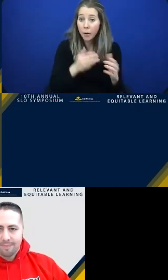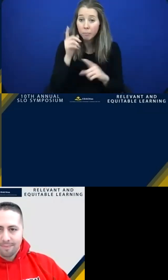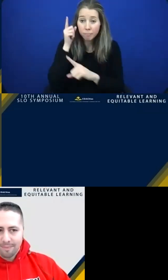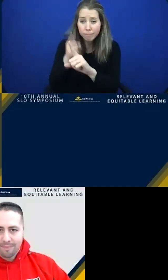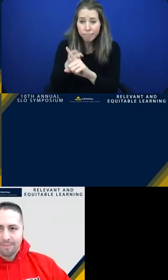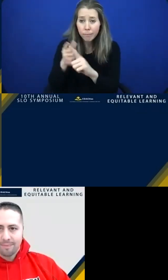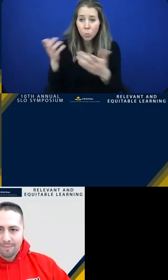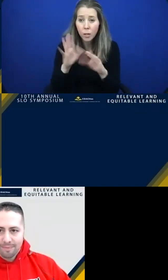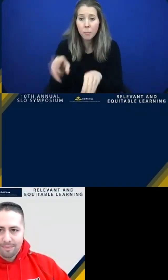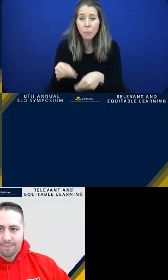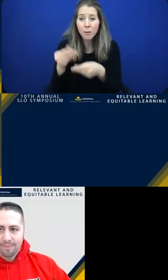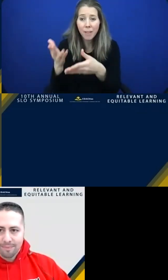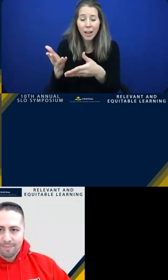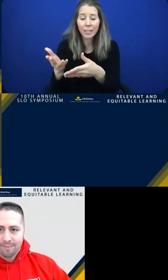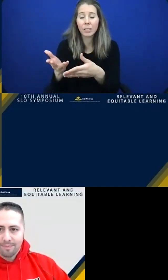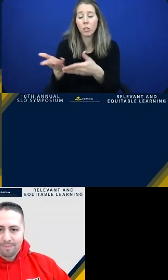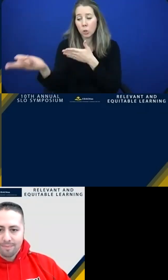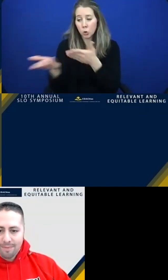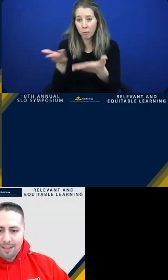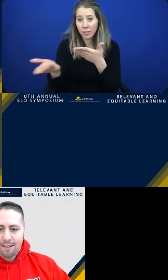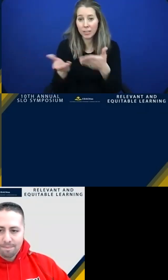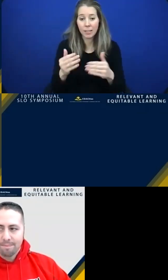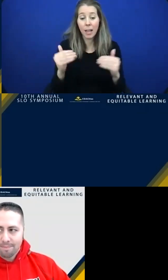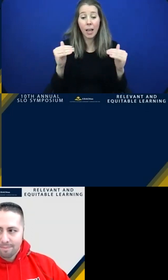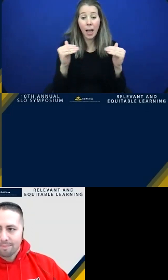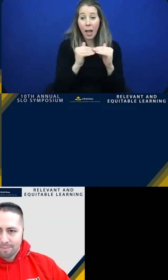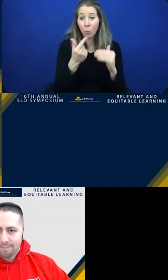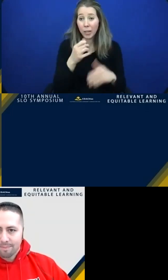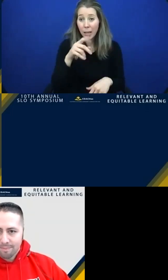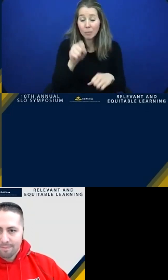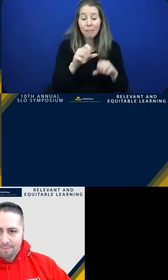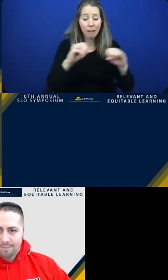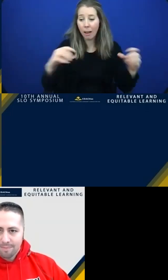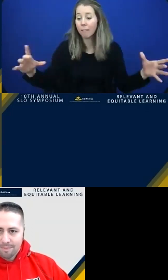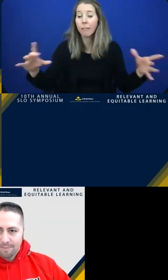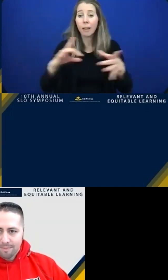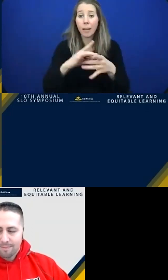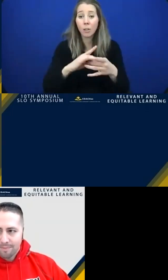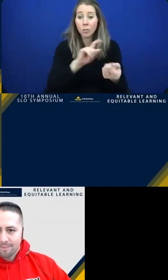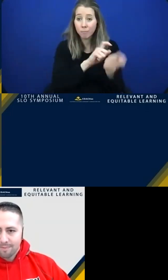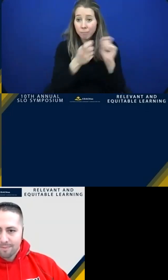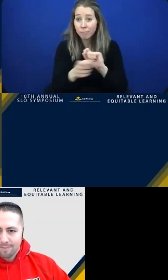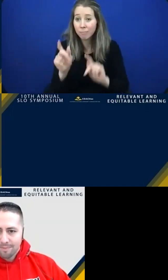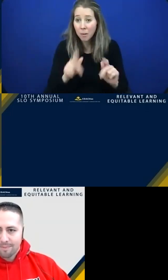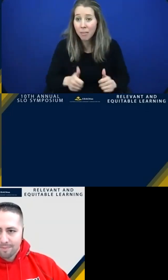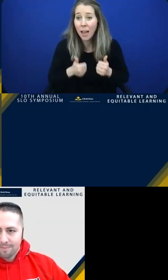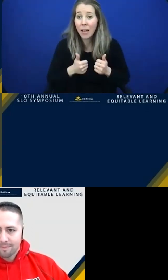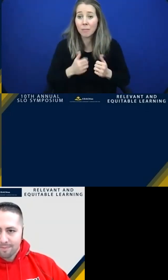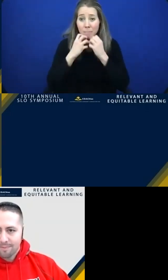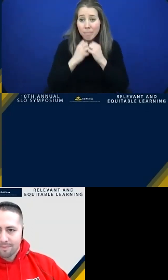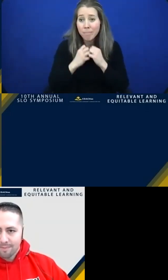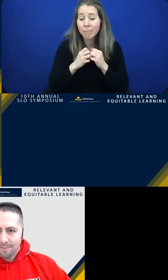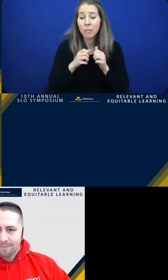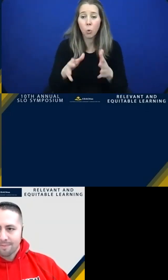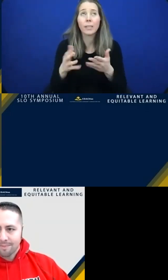that we are providing services that close equity gaps, that transform people's lives in meaningful ways, that, you know,